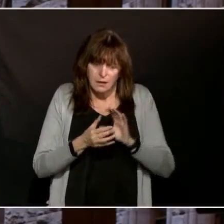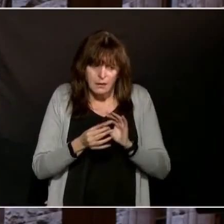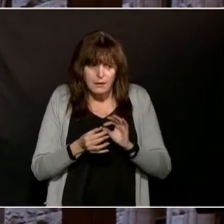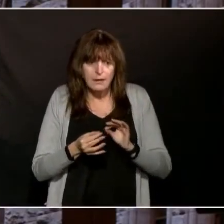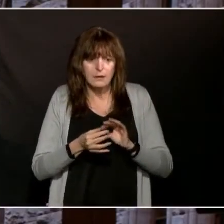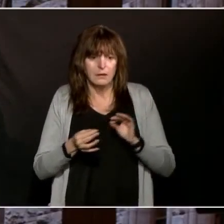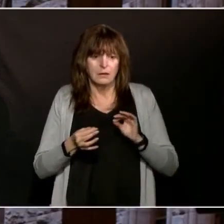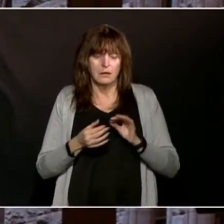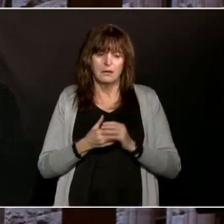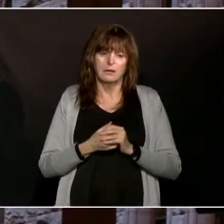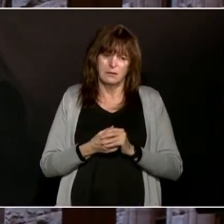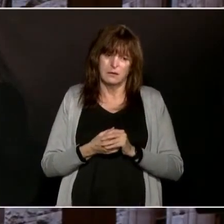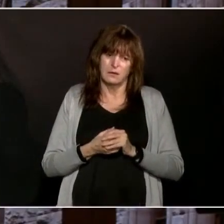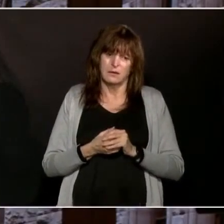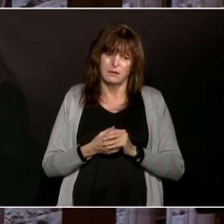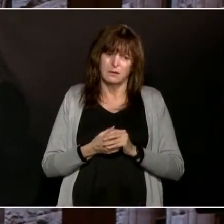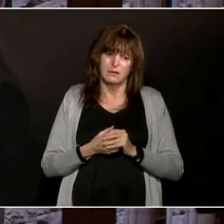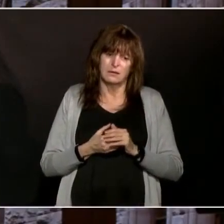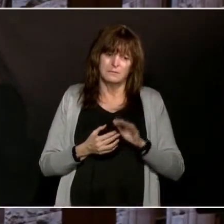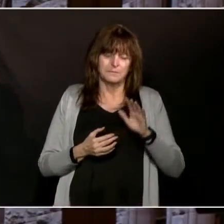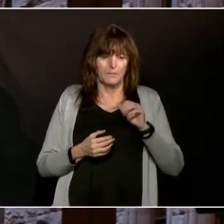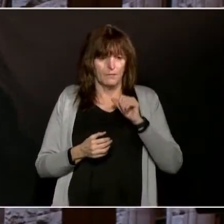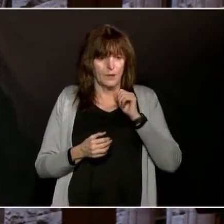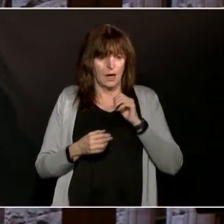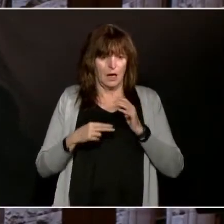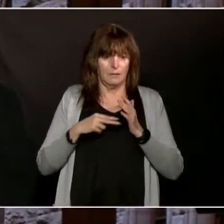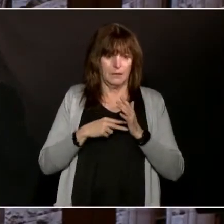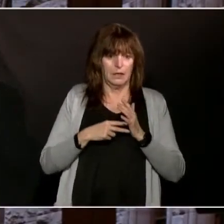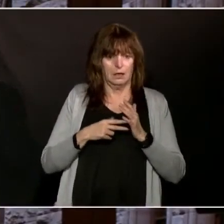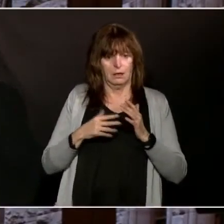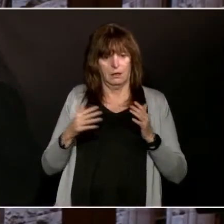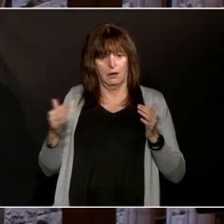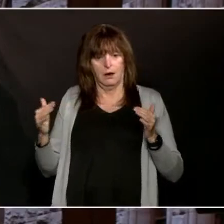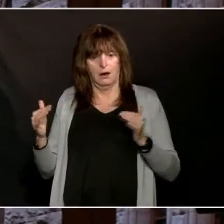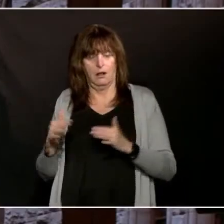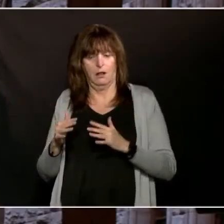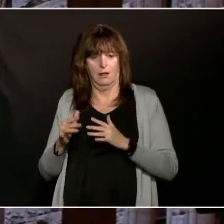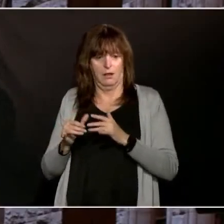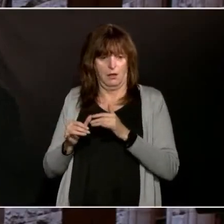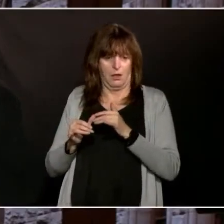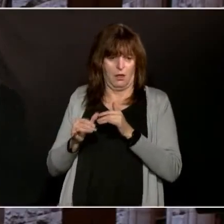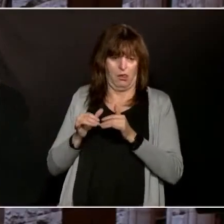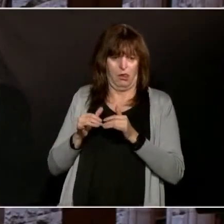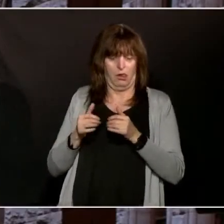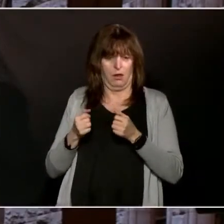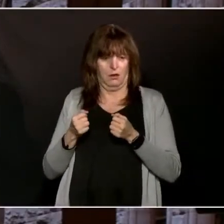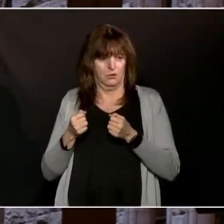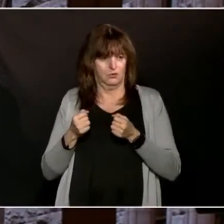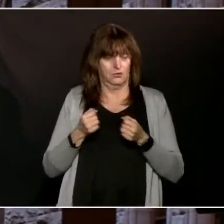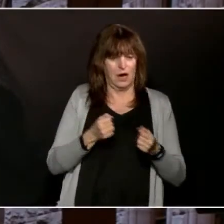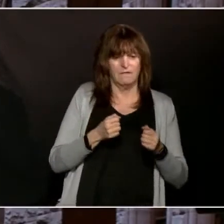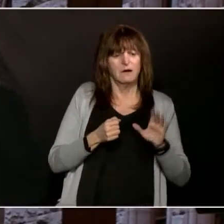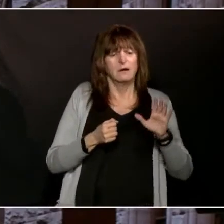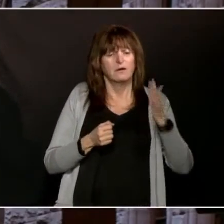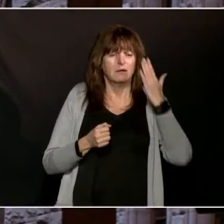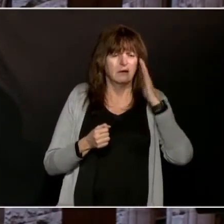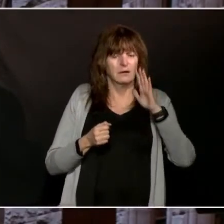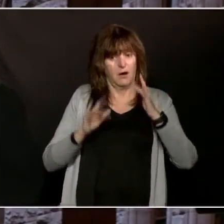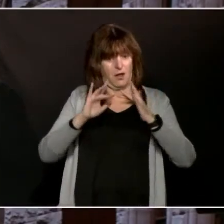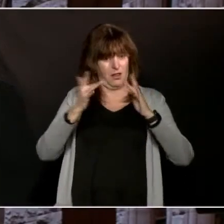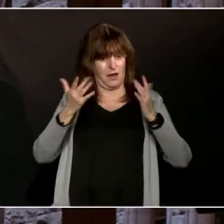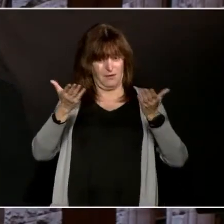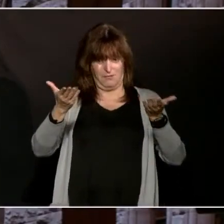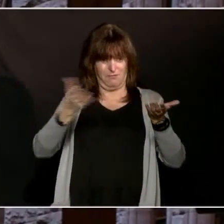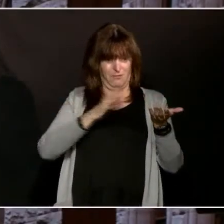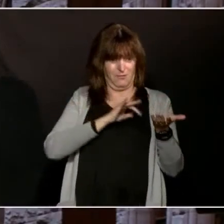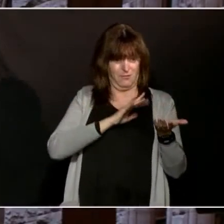driving afterwards, and they're staying in their own premise and location. So I think there's a number of safety added benefits of doing it virtually. We require that. It's